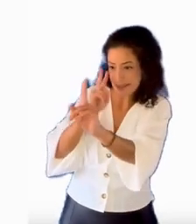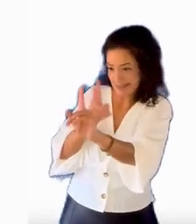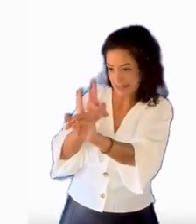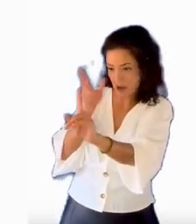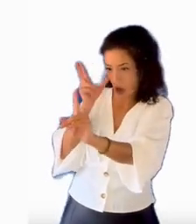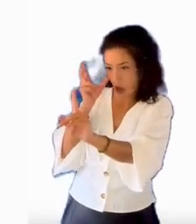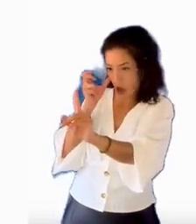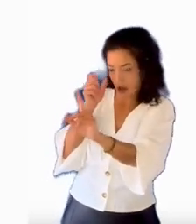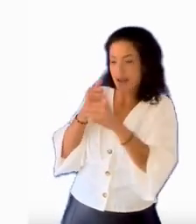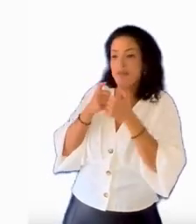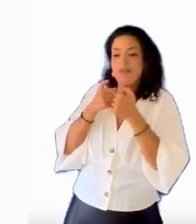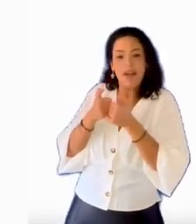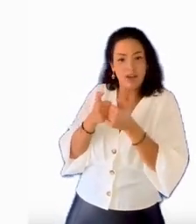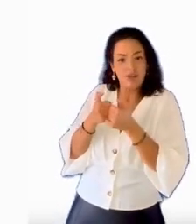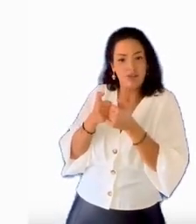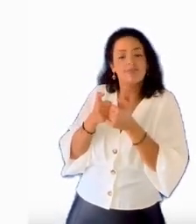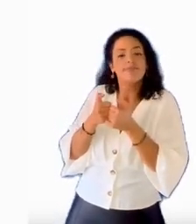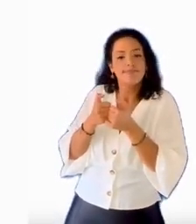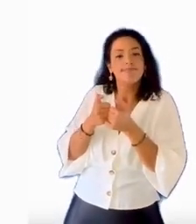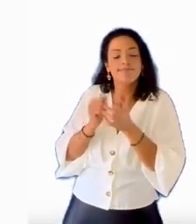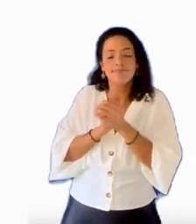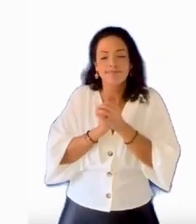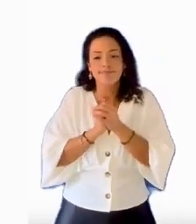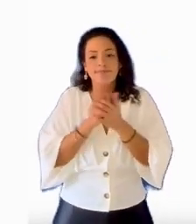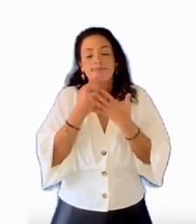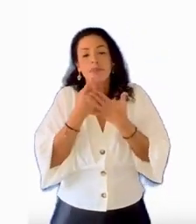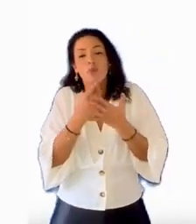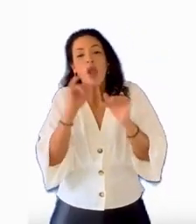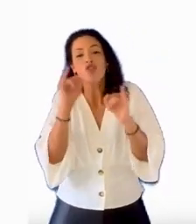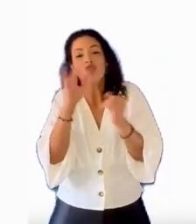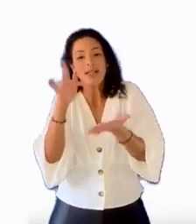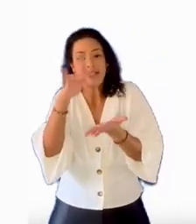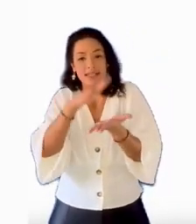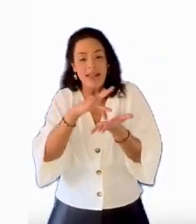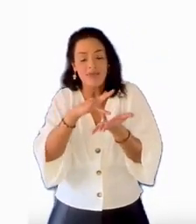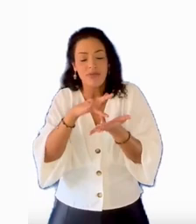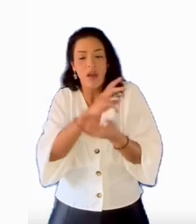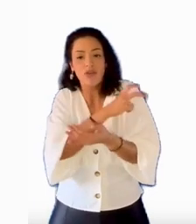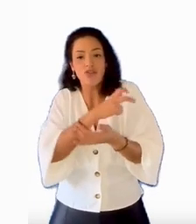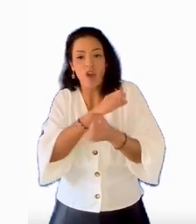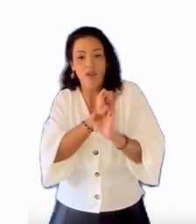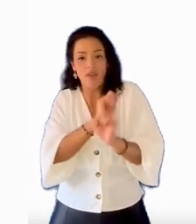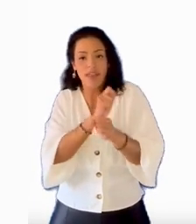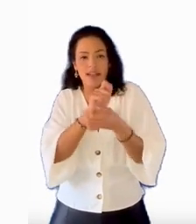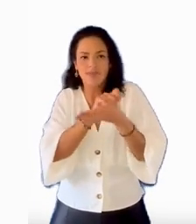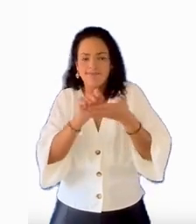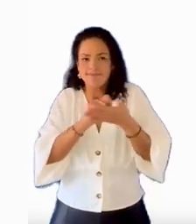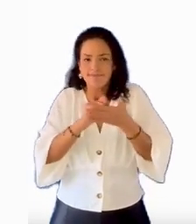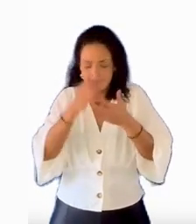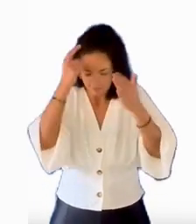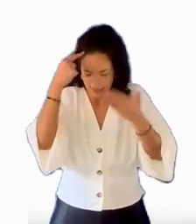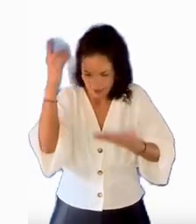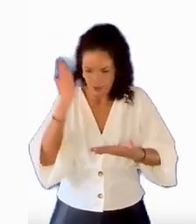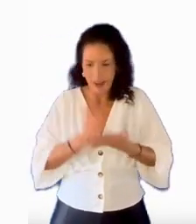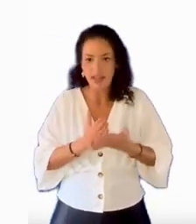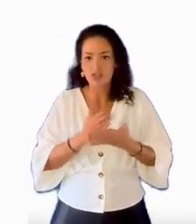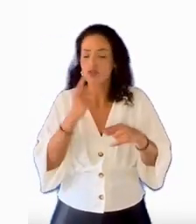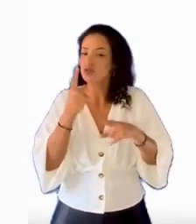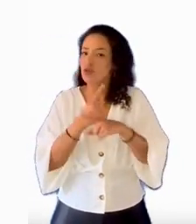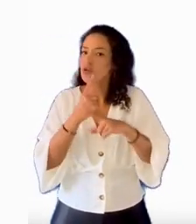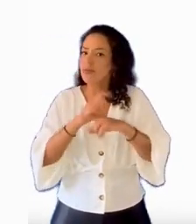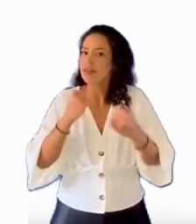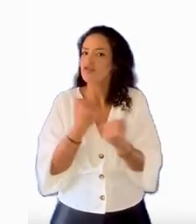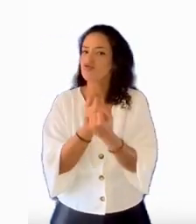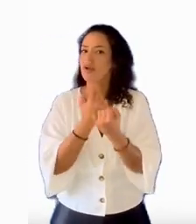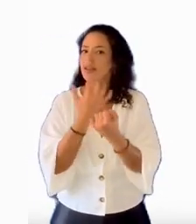by us. This was achieved by Peterborough Rape Crisis Centre when their staff recorded affirmations in which they articulated the strength and courage